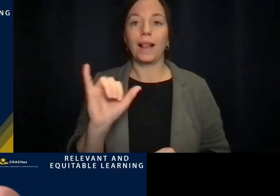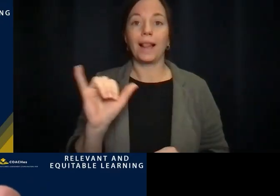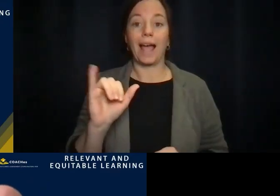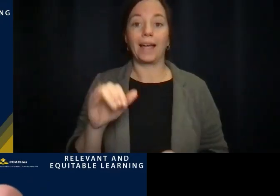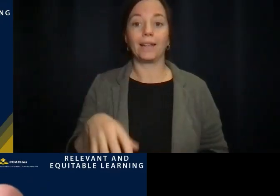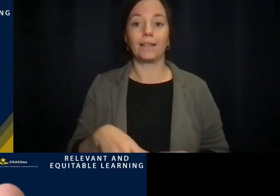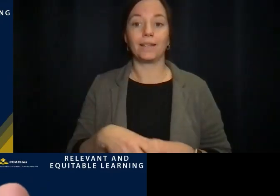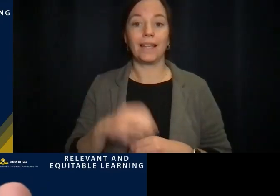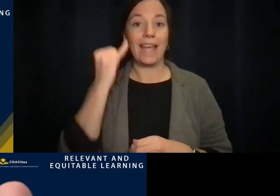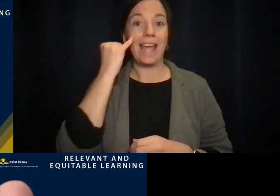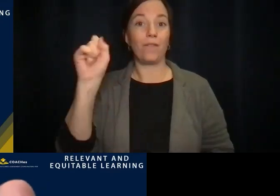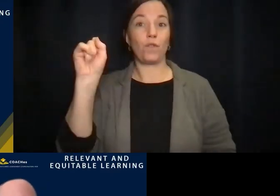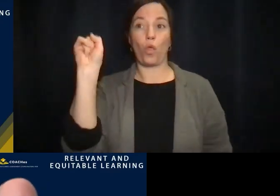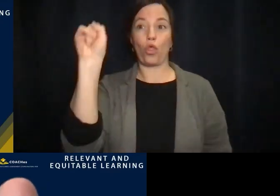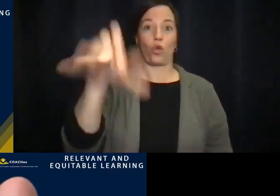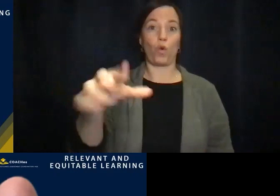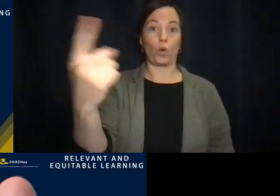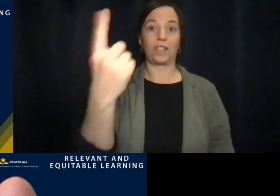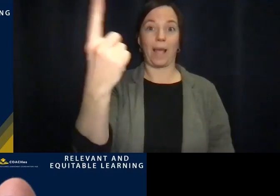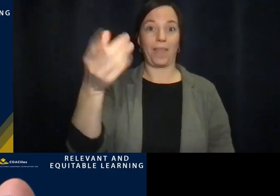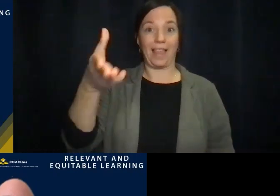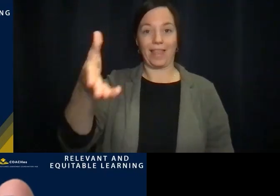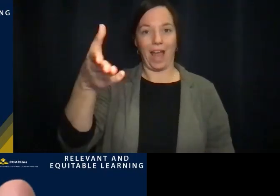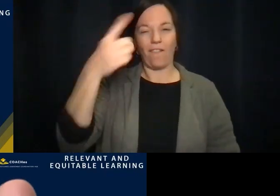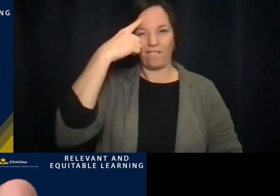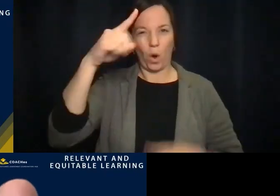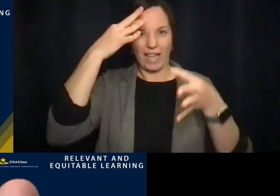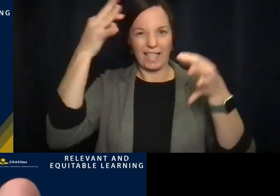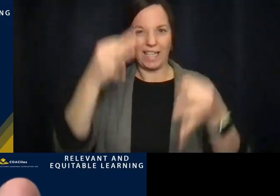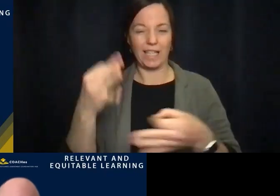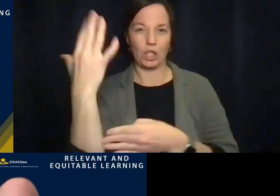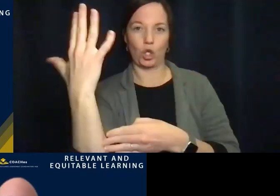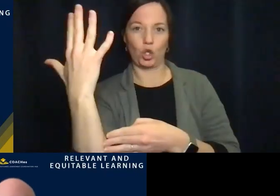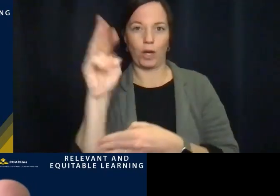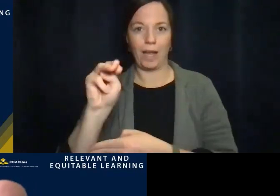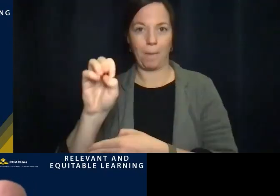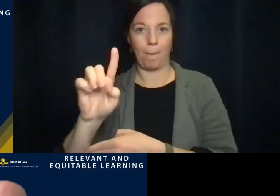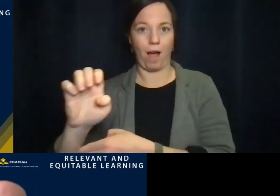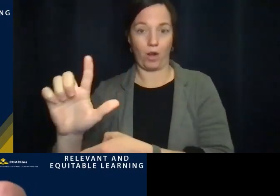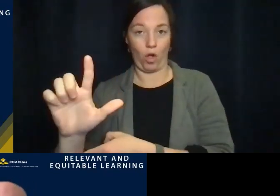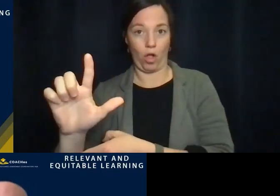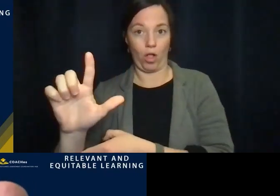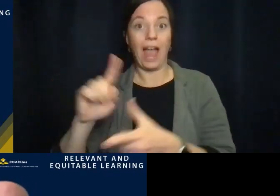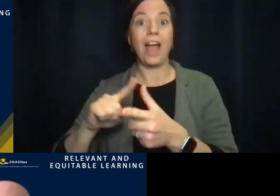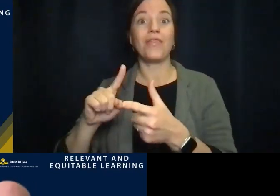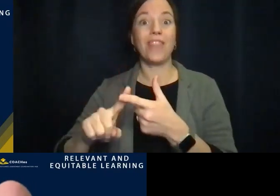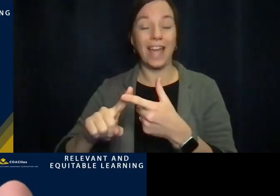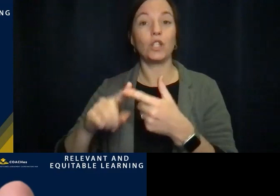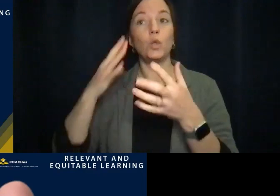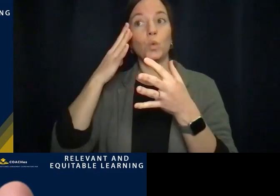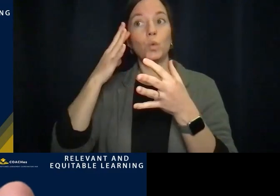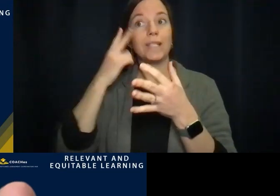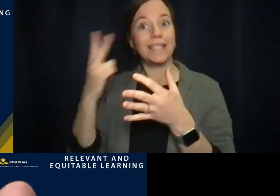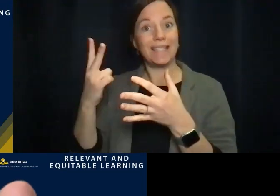spaghetti something out there in a decision tree model, and we'll talk a little bit about that. And as you see, it's starting to emerge as a popular theme in AI.